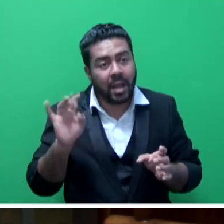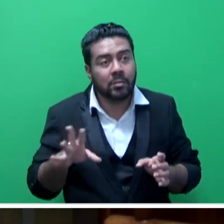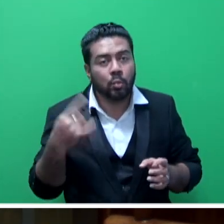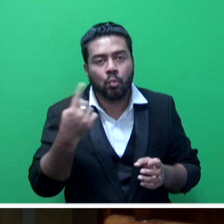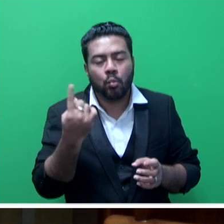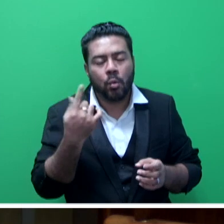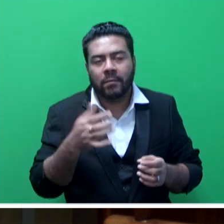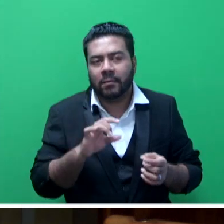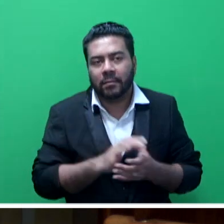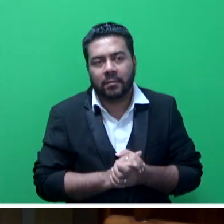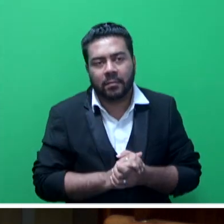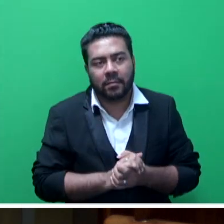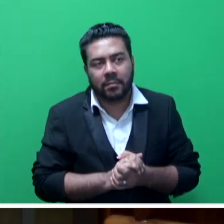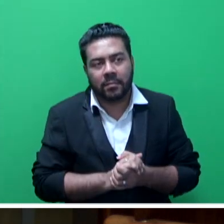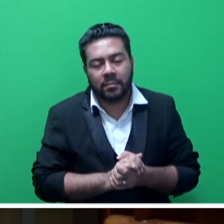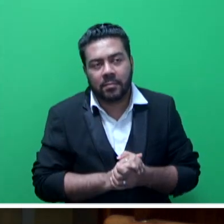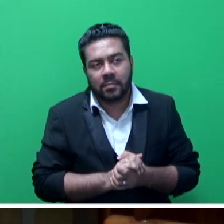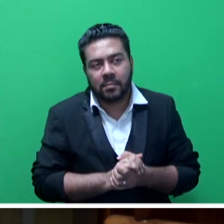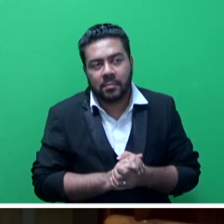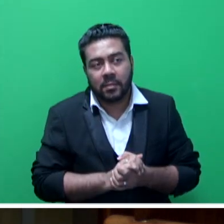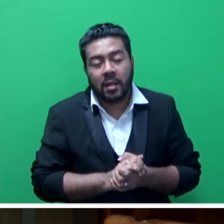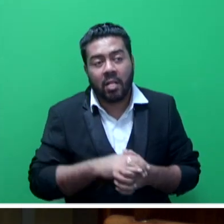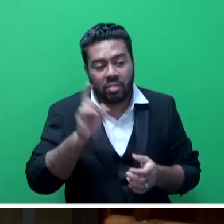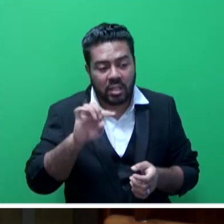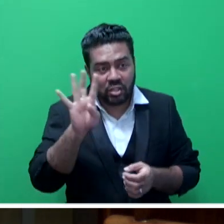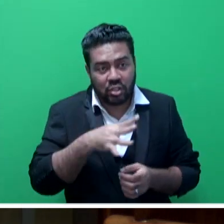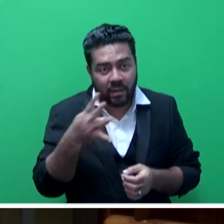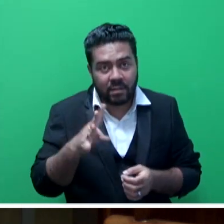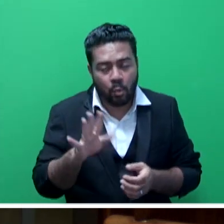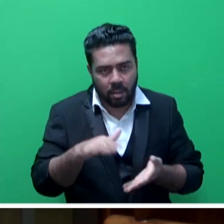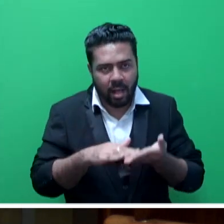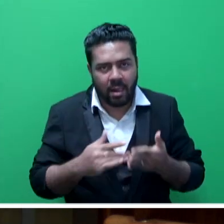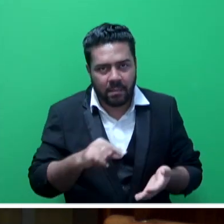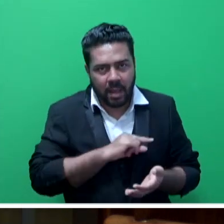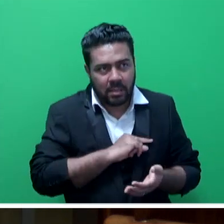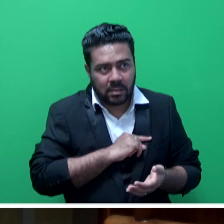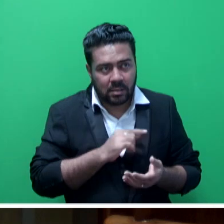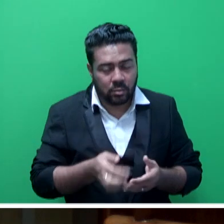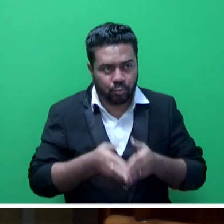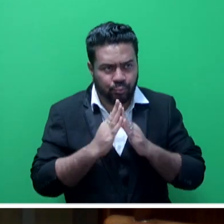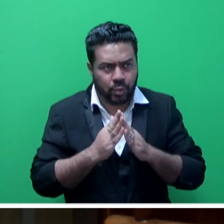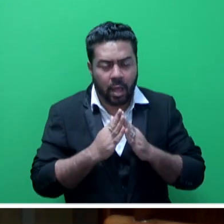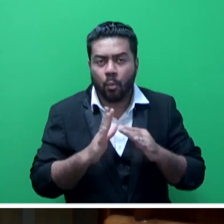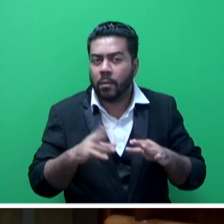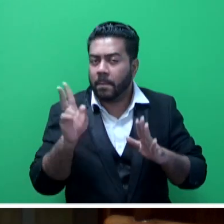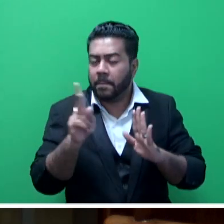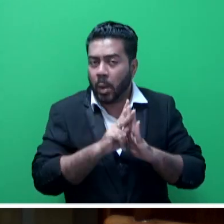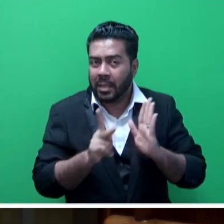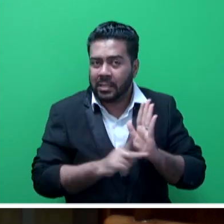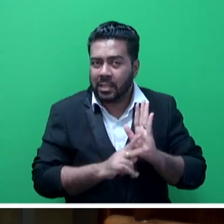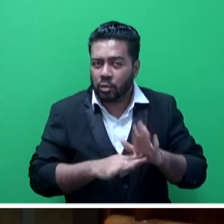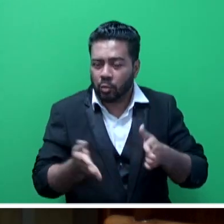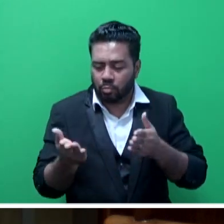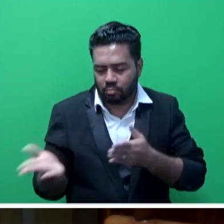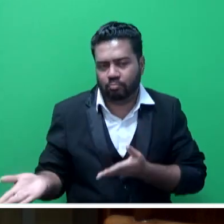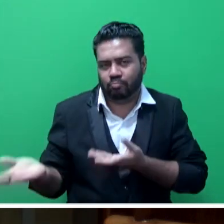longer attending school. And this survey will help us initiate and form policies to bring these children back to